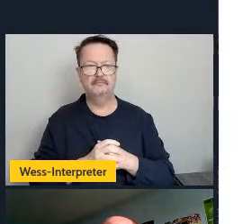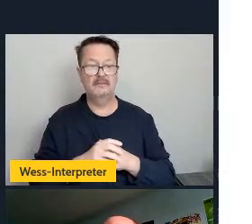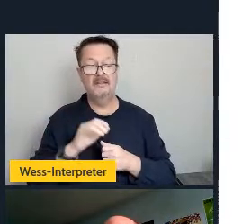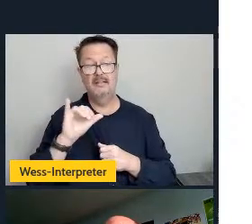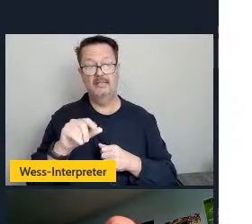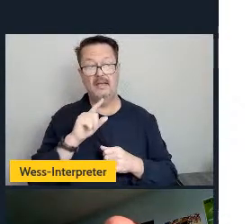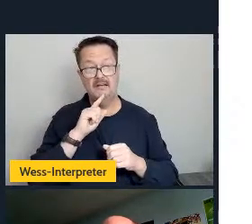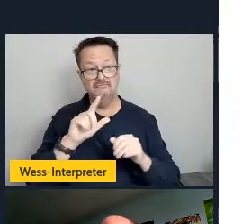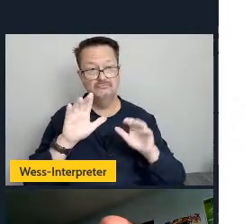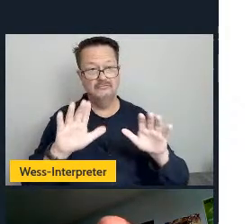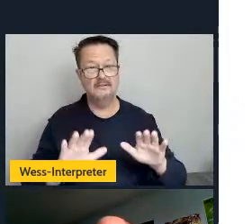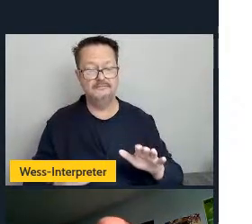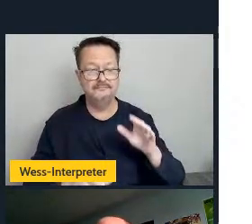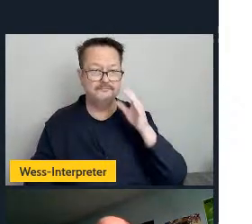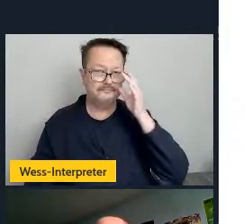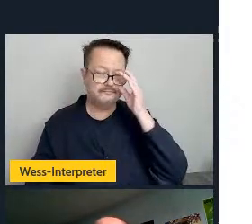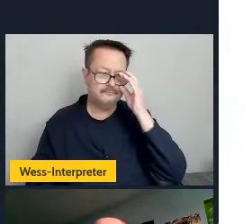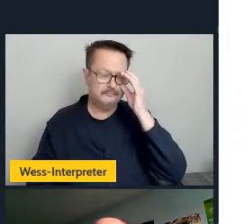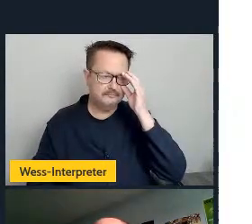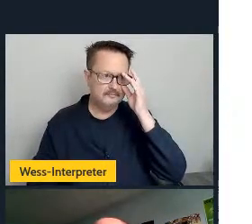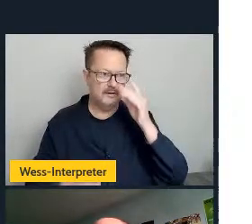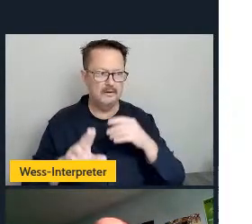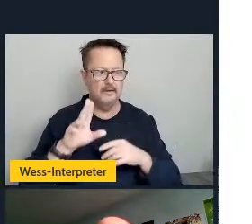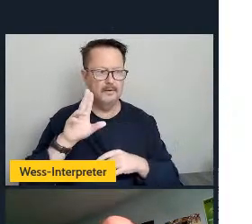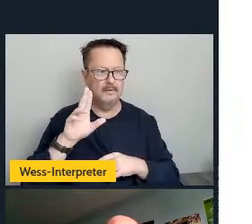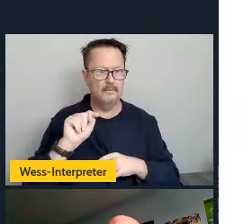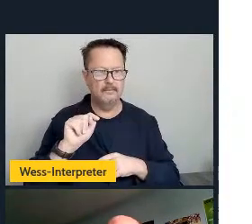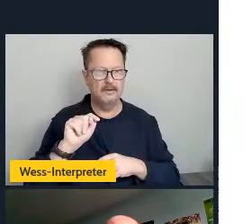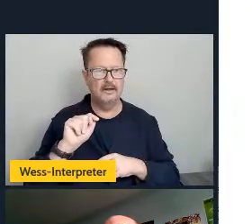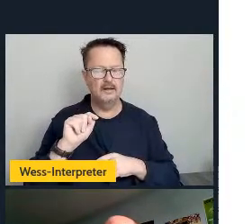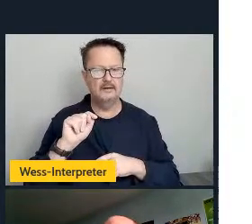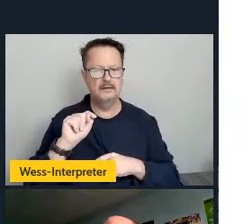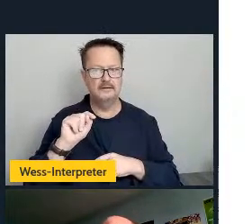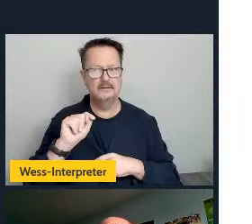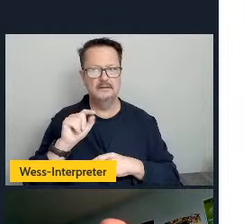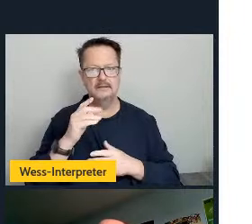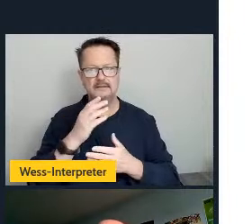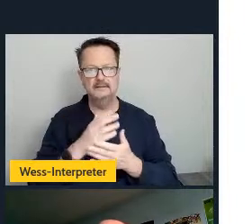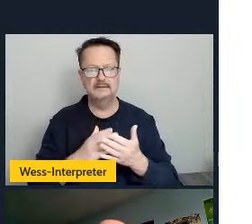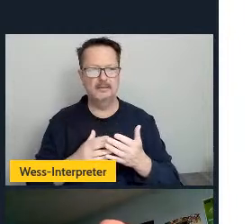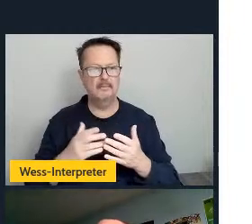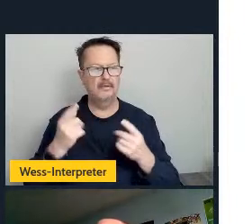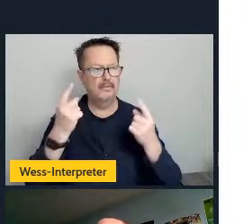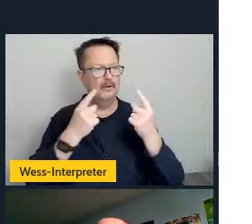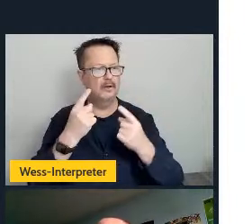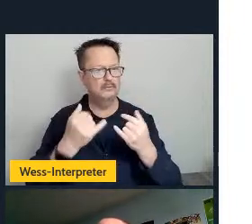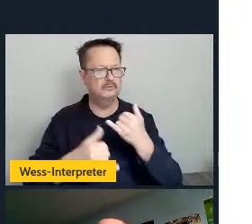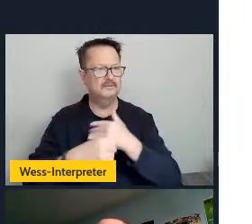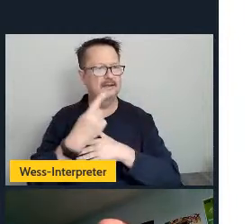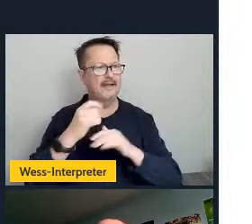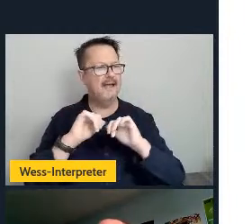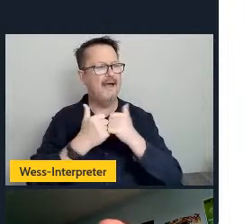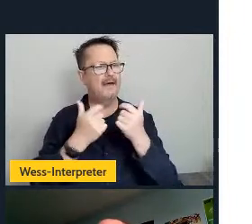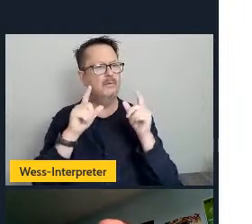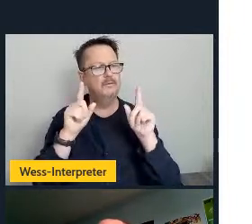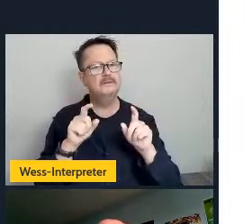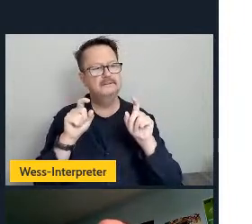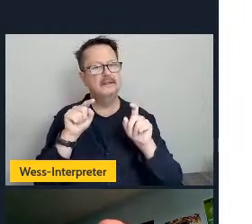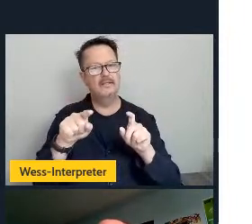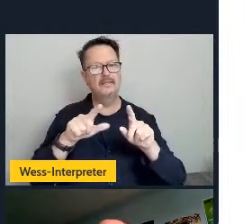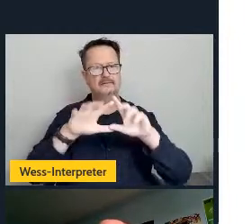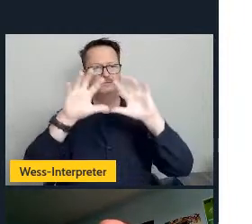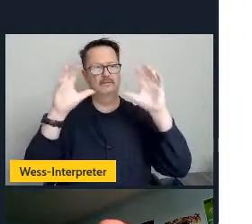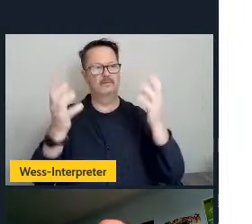great. But as other people have touched on so far today, the challenge is, how do we test this as a